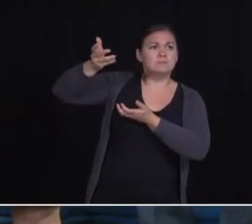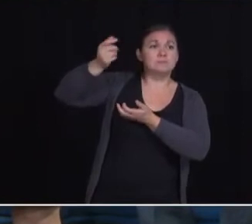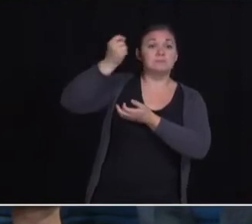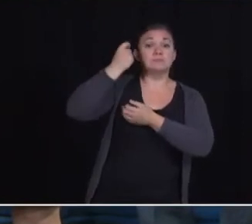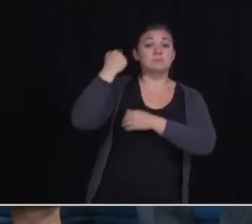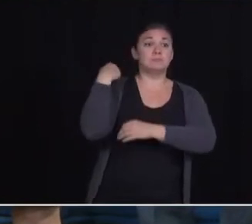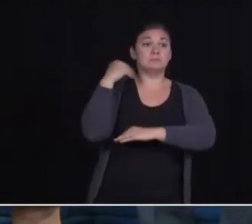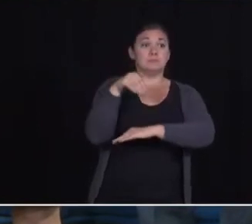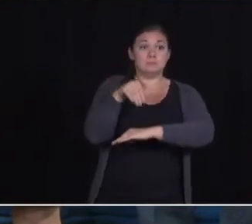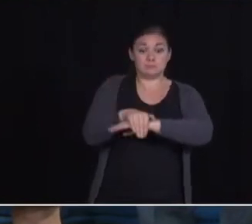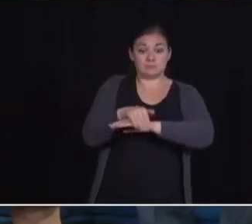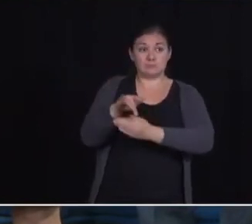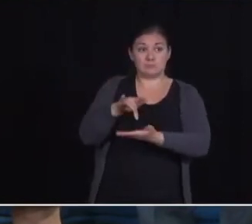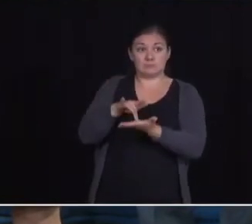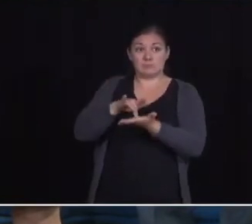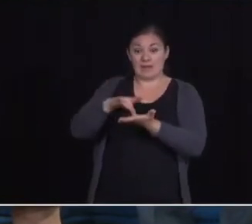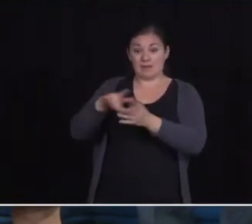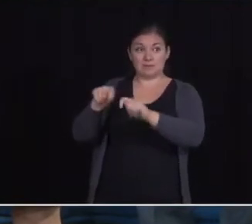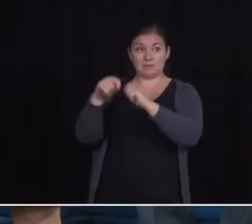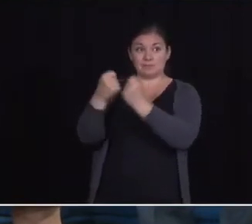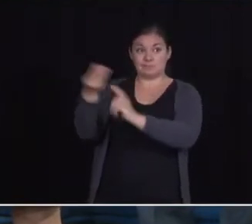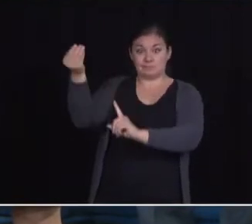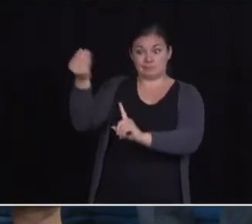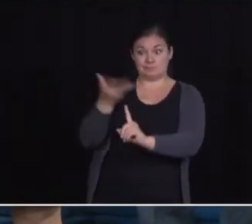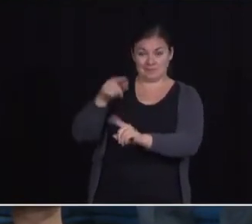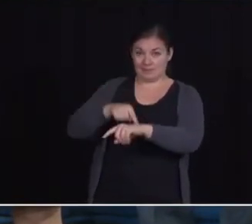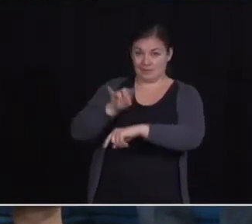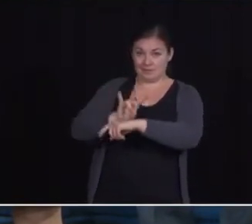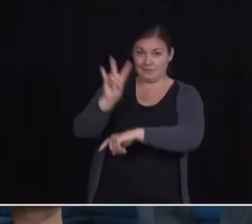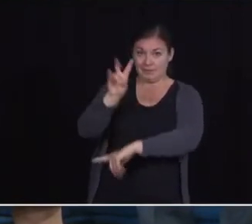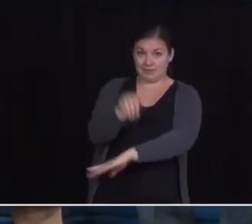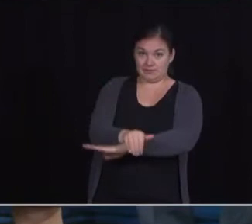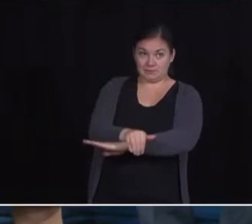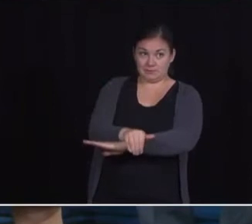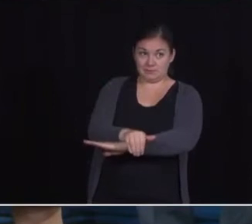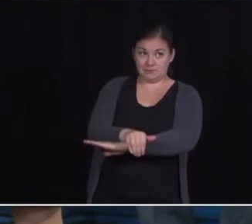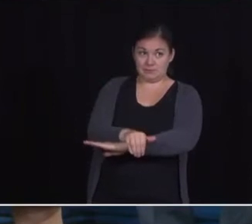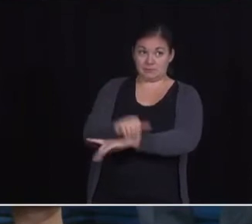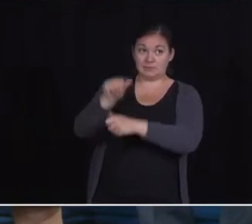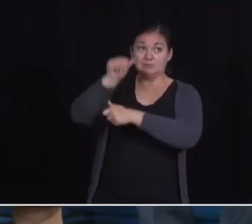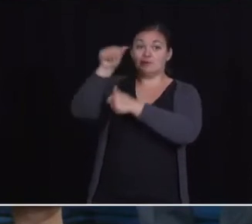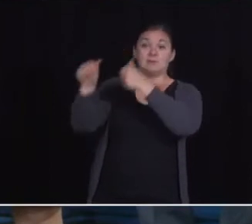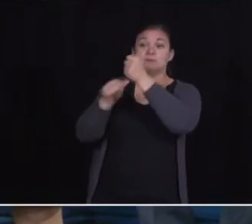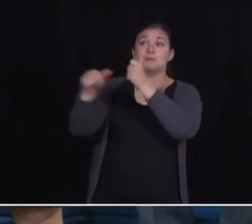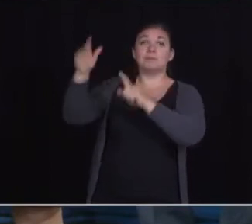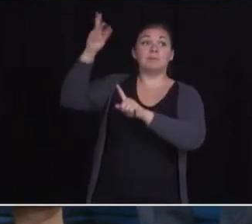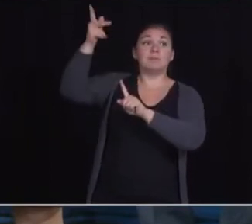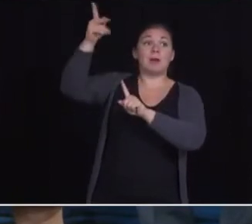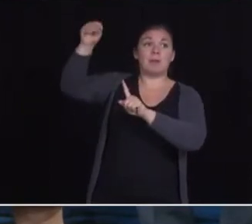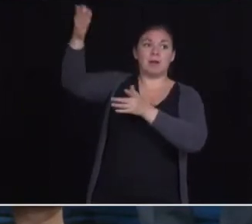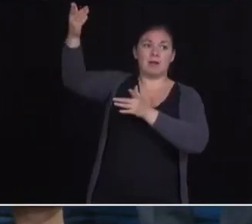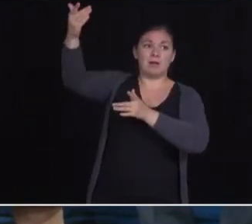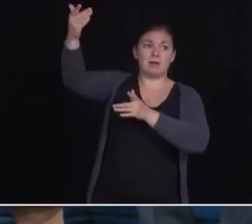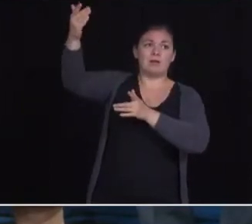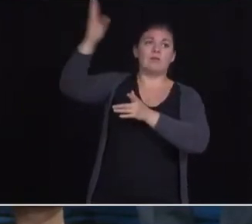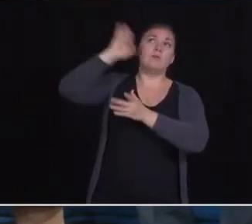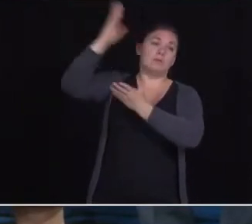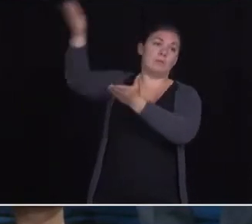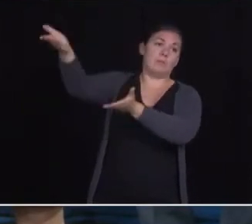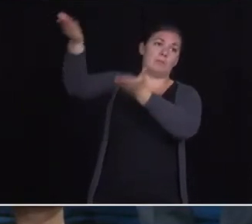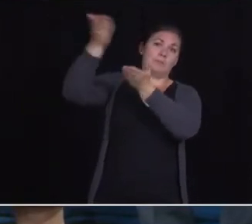there, we'll support you. When I spoke to the Prime Minister, we'll be there, we'll support you if you have to make tough decisions. And that's what a true partnership